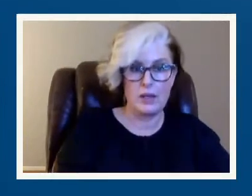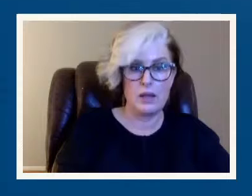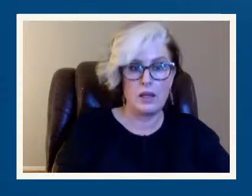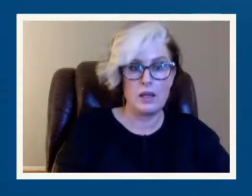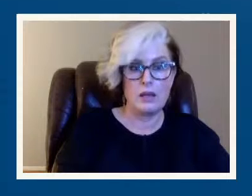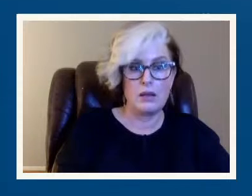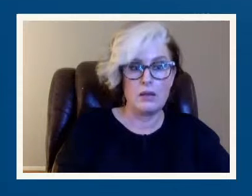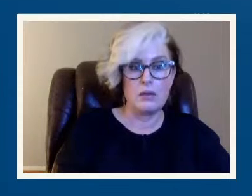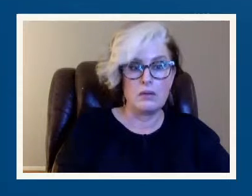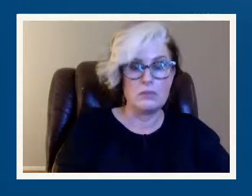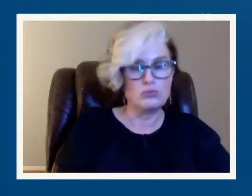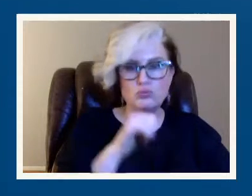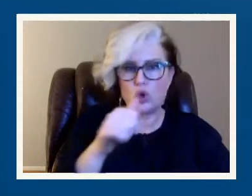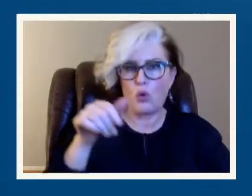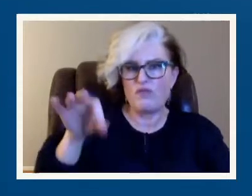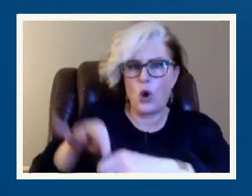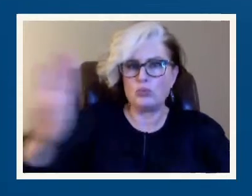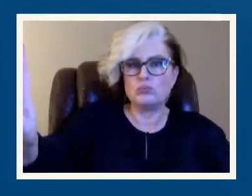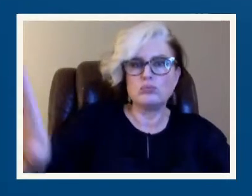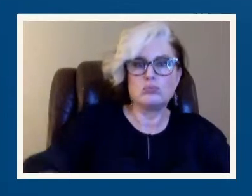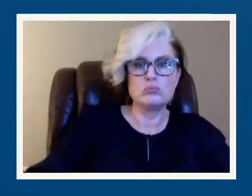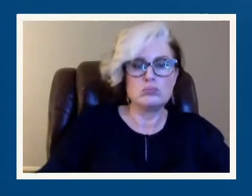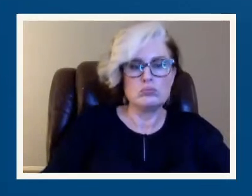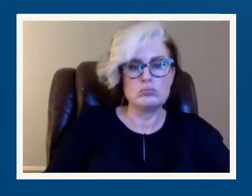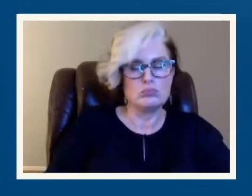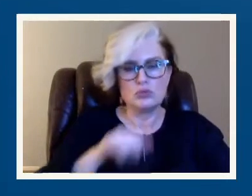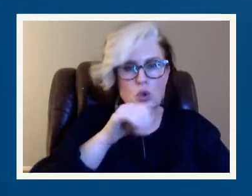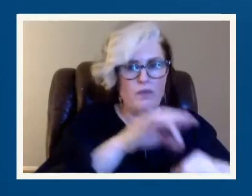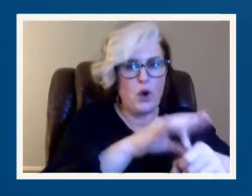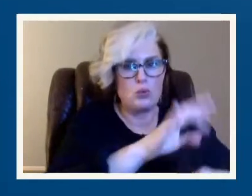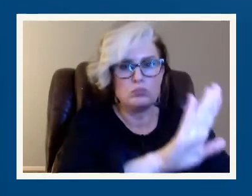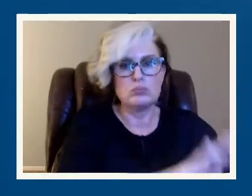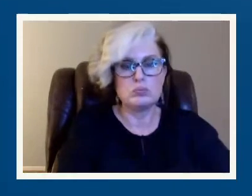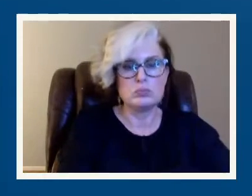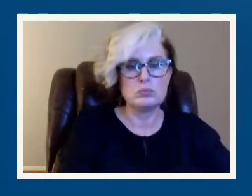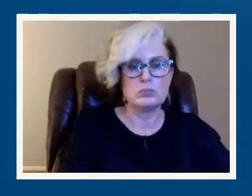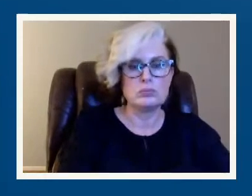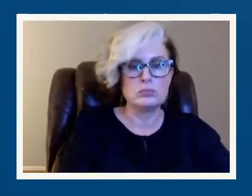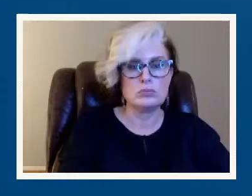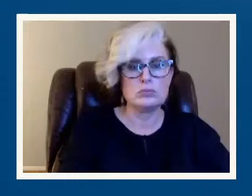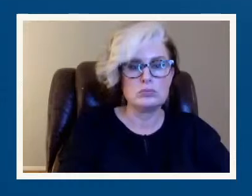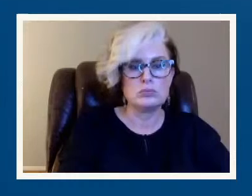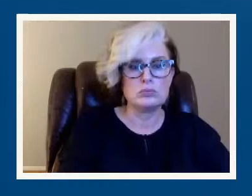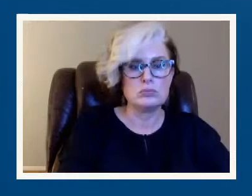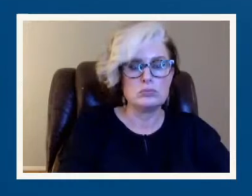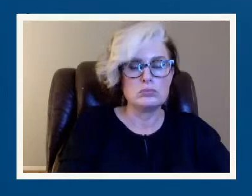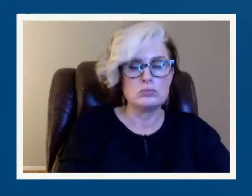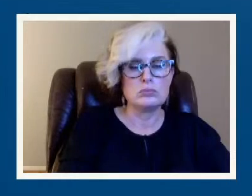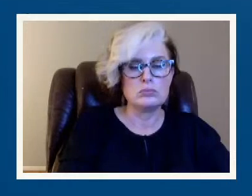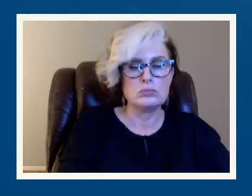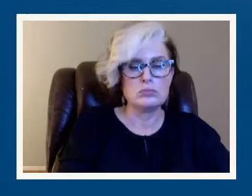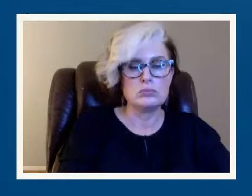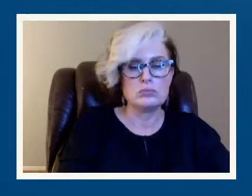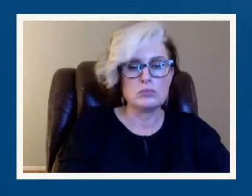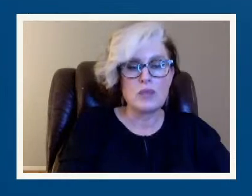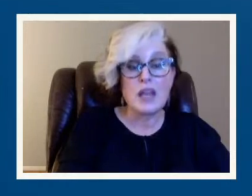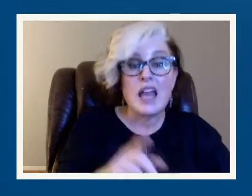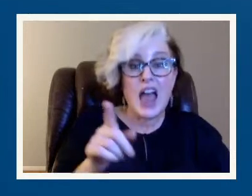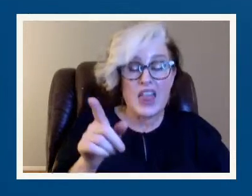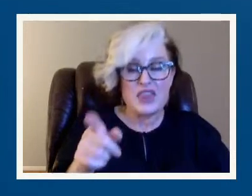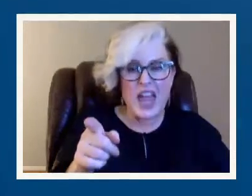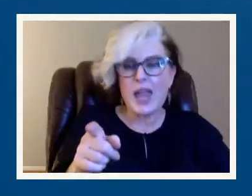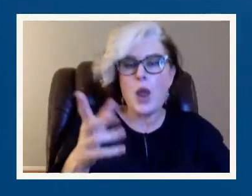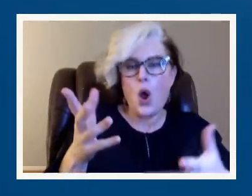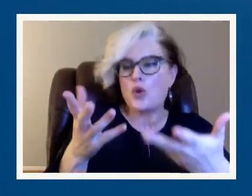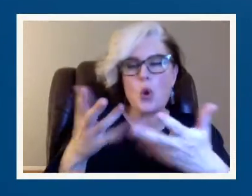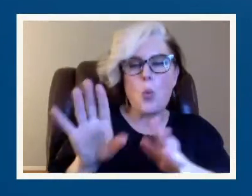Hey, don't boo. Vote. Vote. They can't hear you boo, but they'll hear your vote.